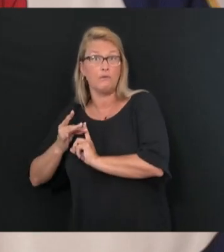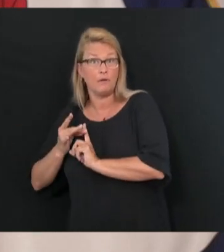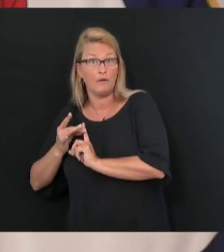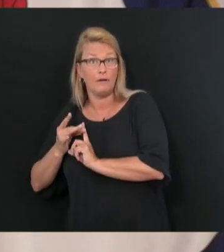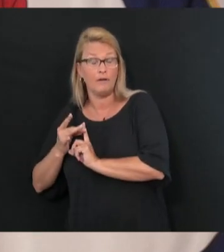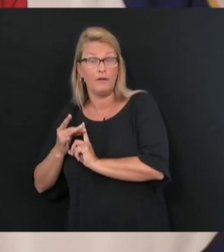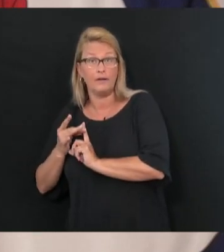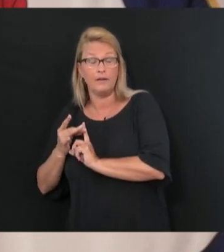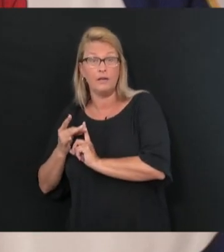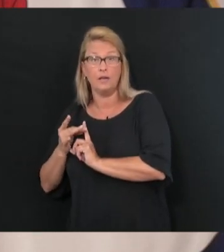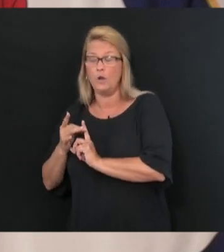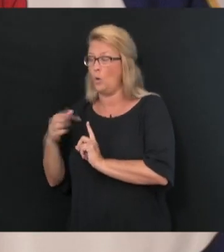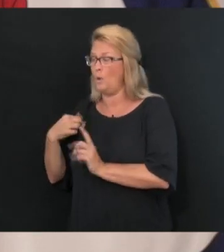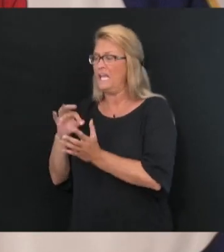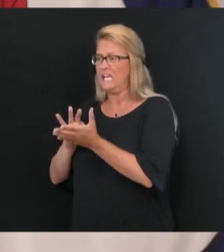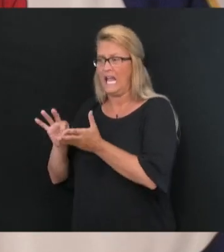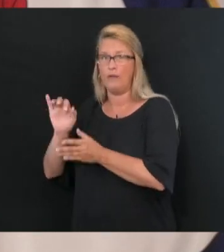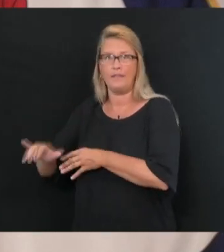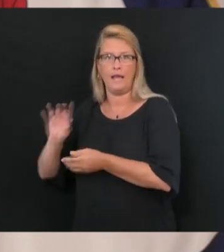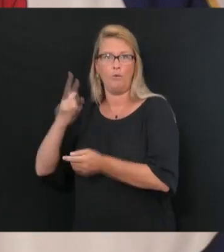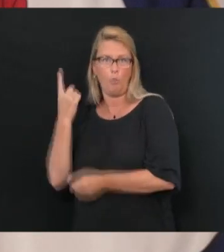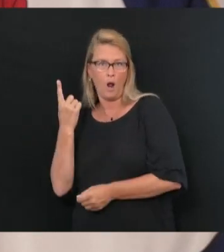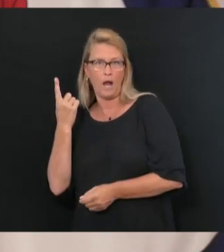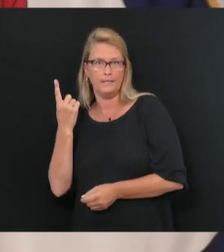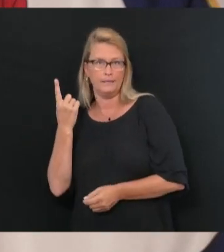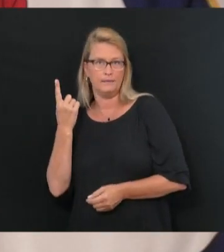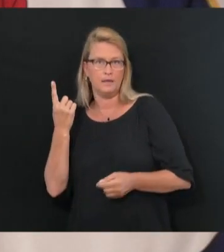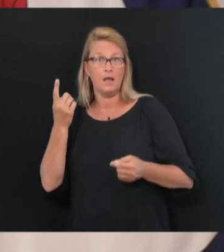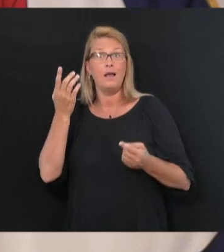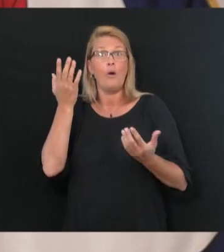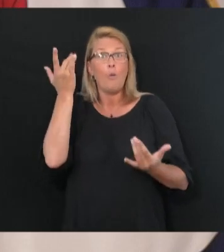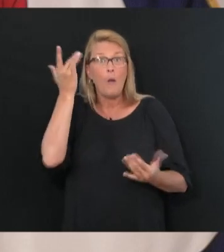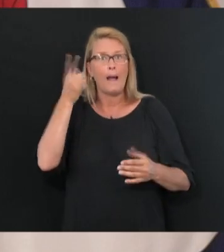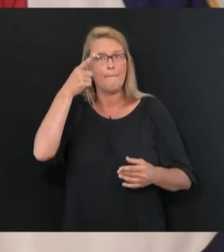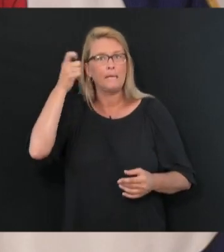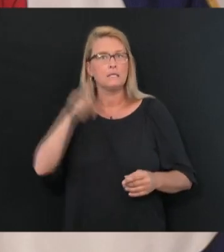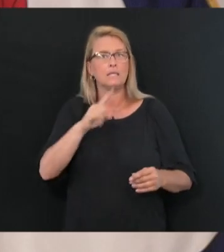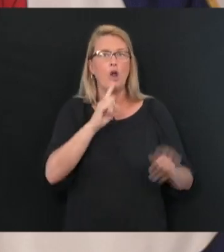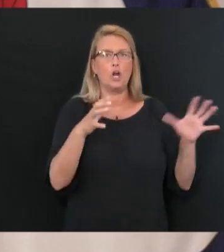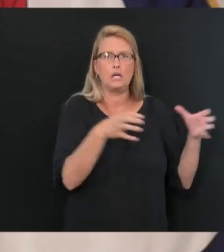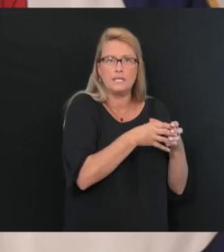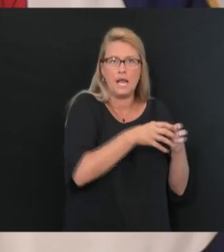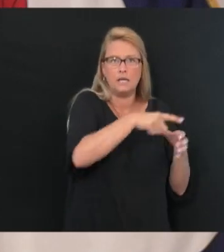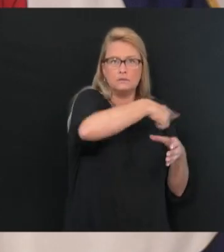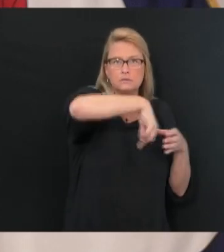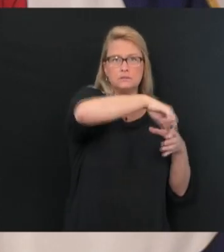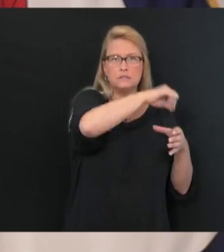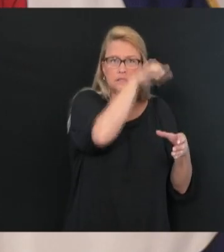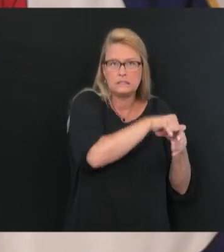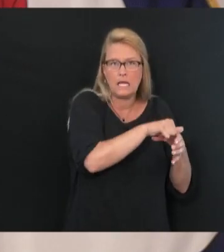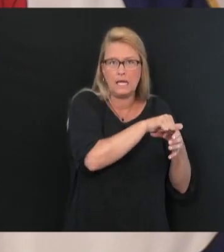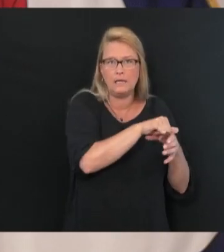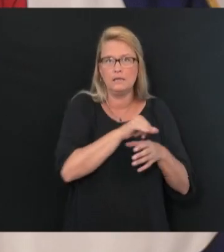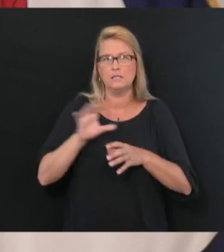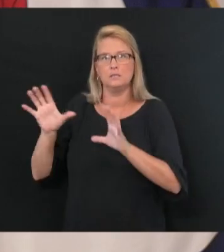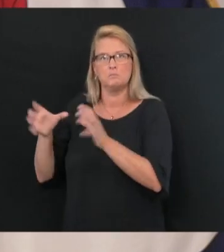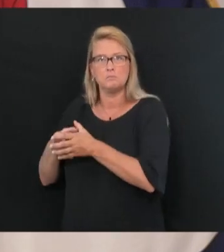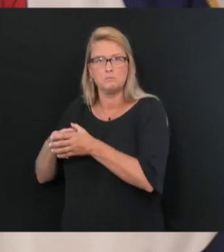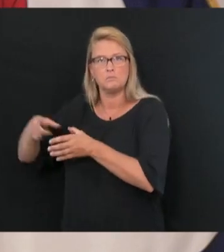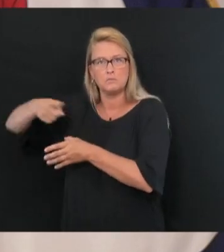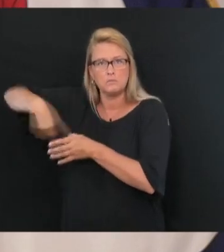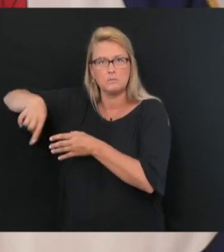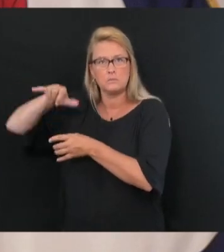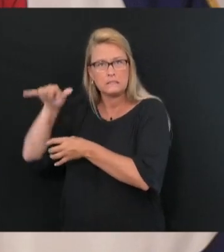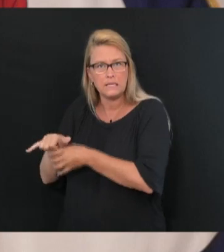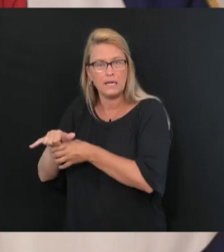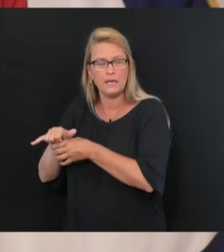this, they're counted as one. Now, one thing we want to tweak is just this, and we really struggled a lot with this, and